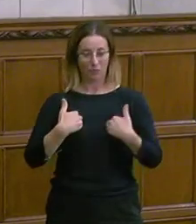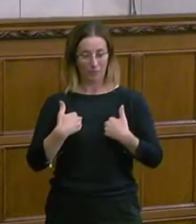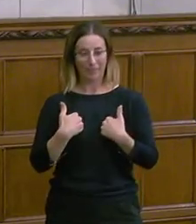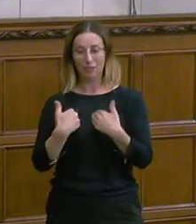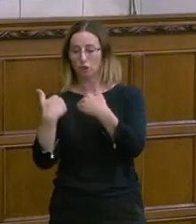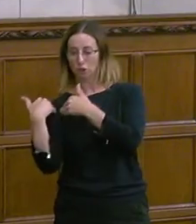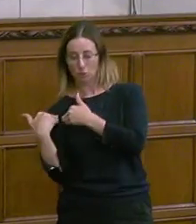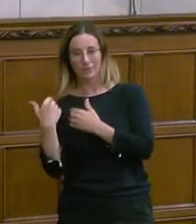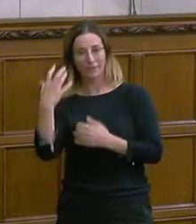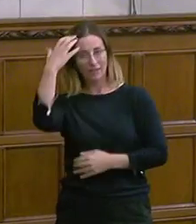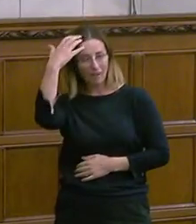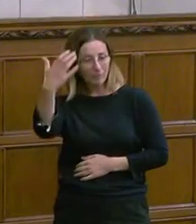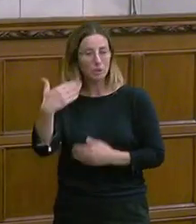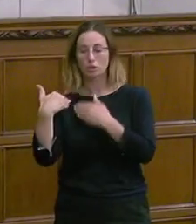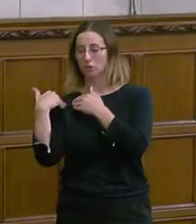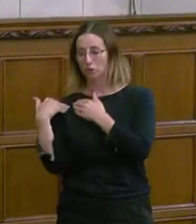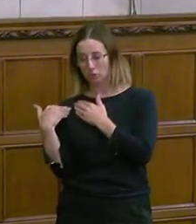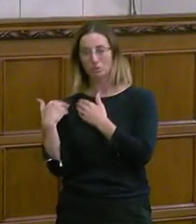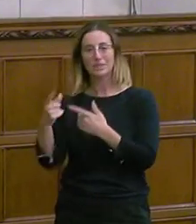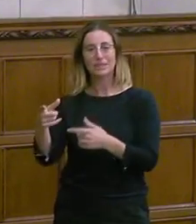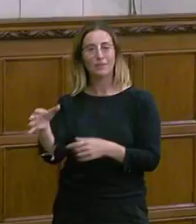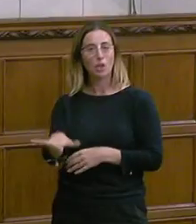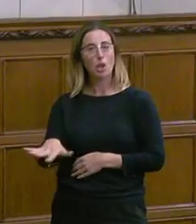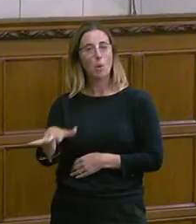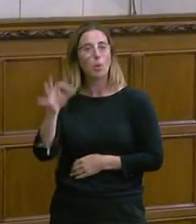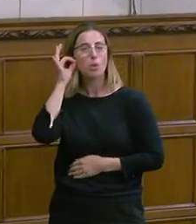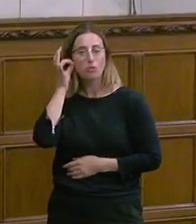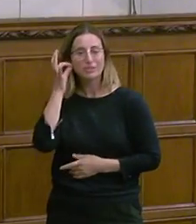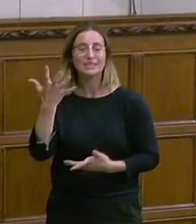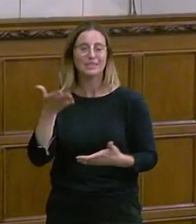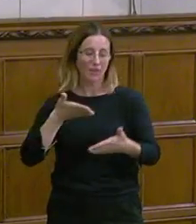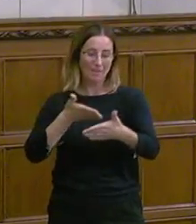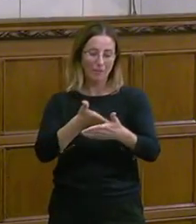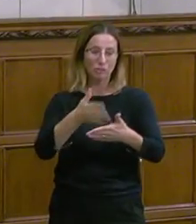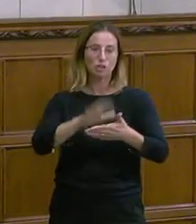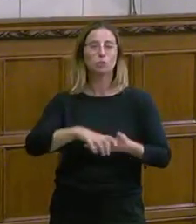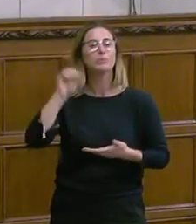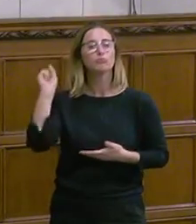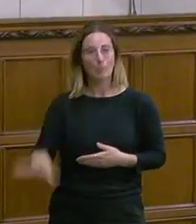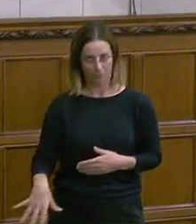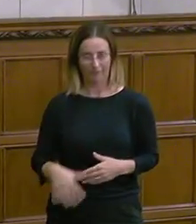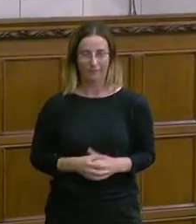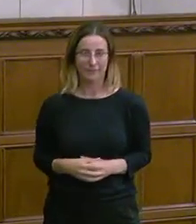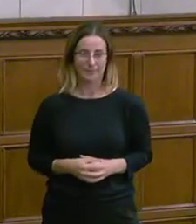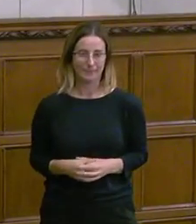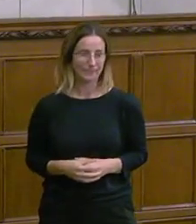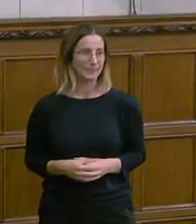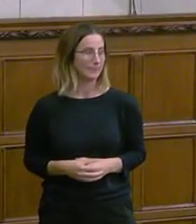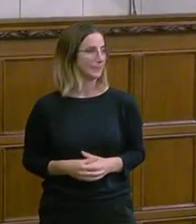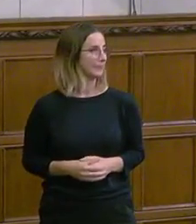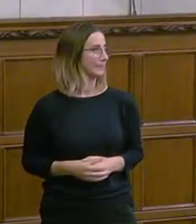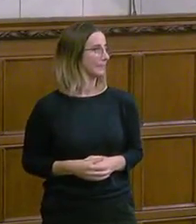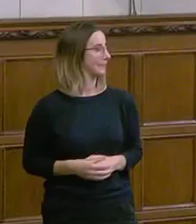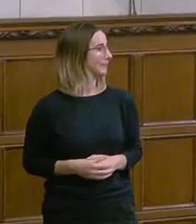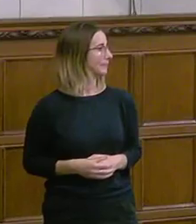and the duty of local authorities to remove those barriers as soon as possible. Thank you for bearing with me, Mr. Stringer. Thank you very much. I